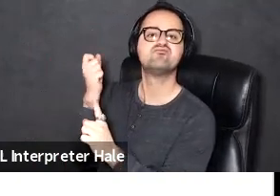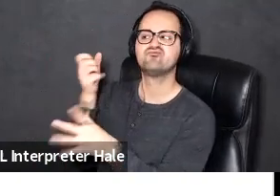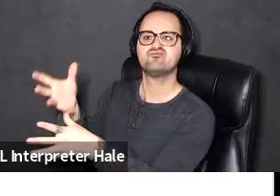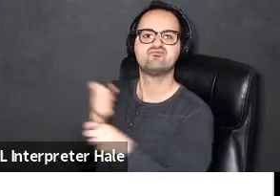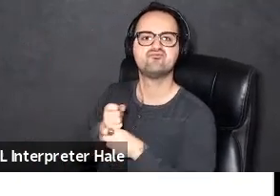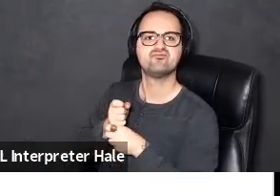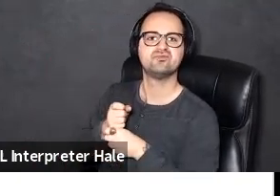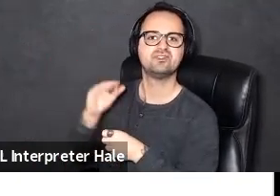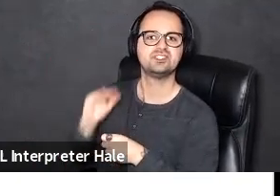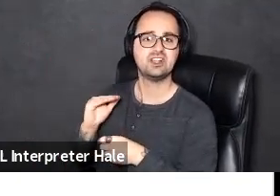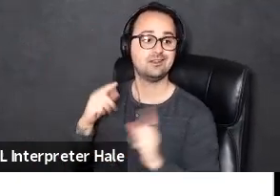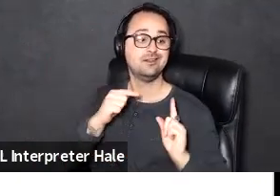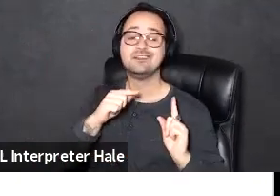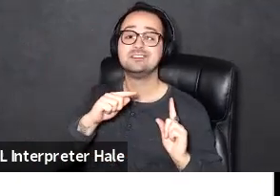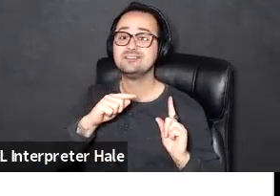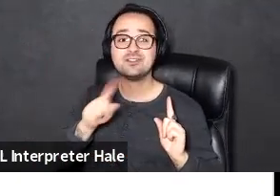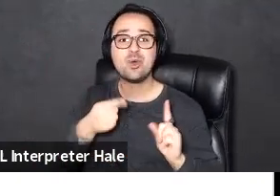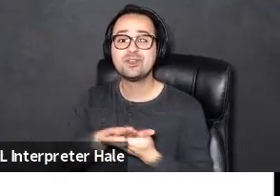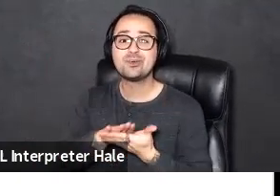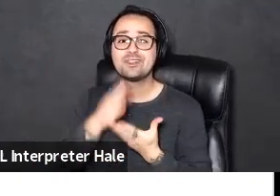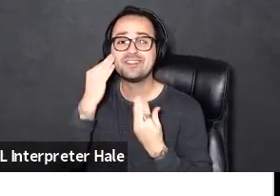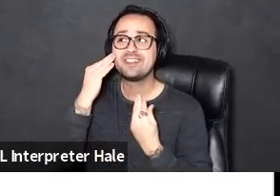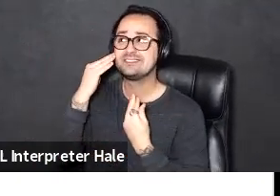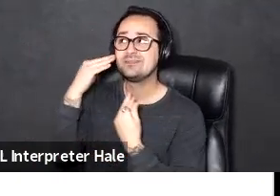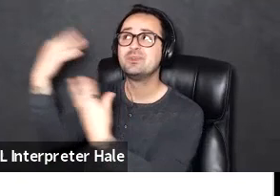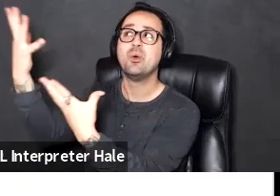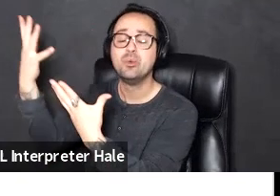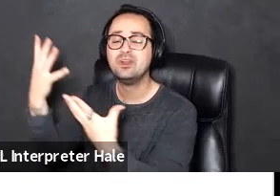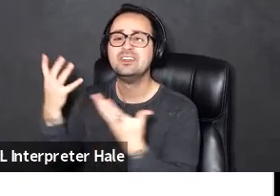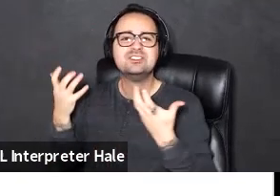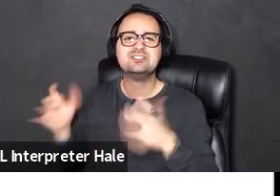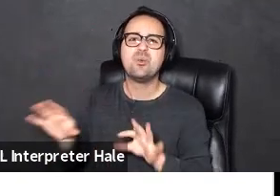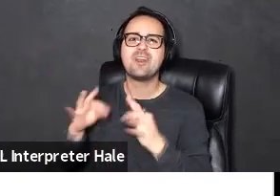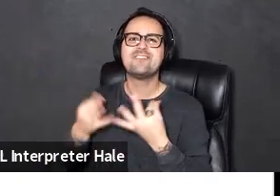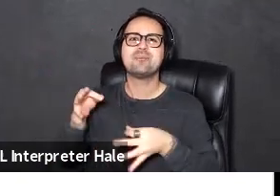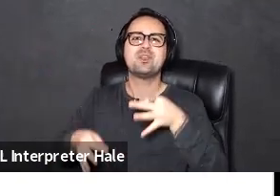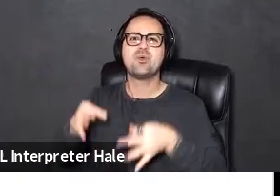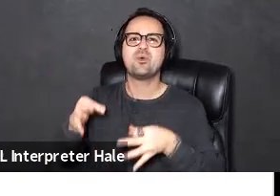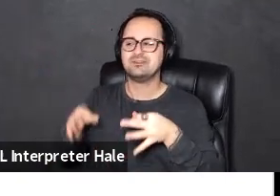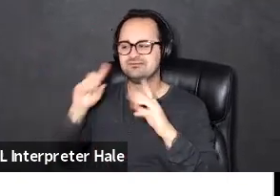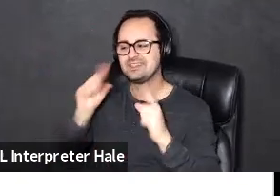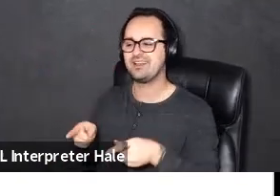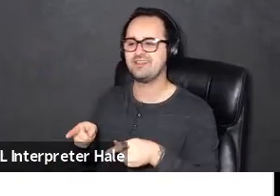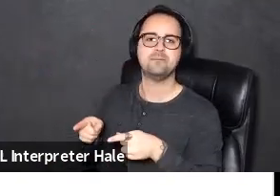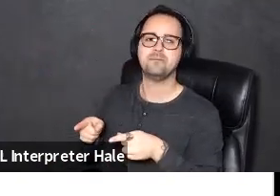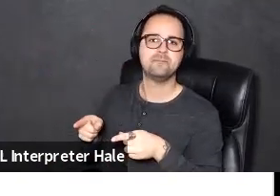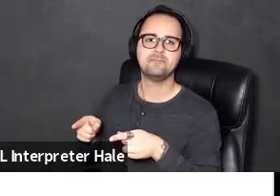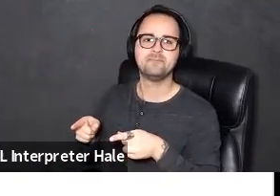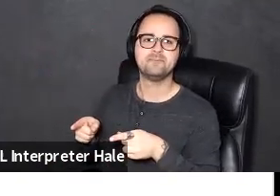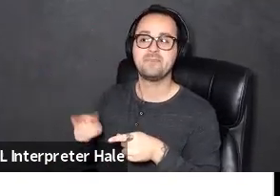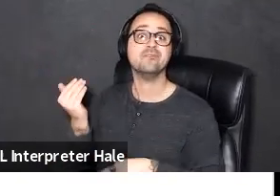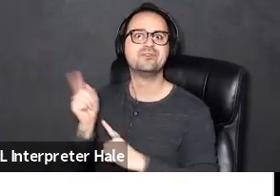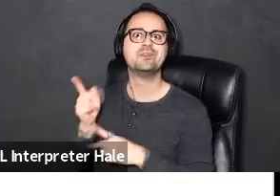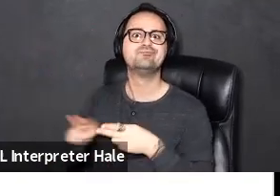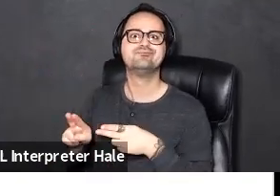only document that's going to tell them what your wishes are. And you don't want a family court just making a decision in 15 minutes who's going to spend, you know, your child's